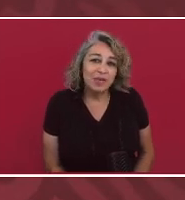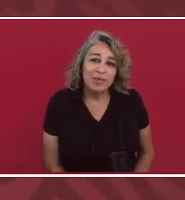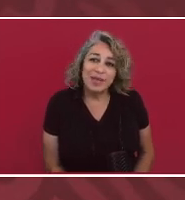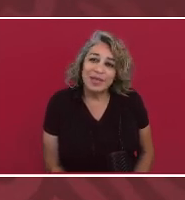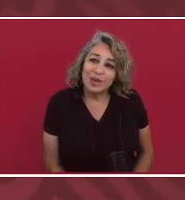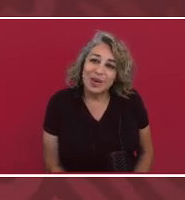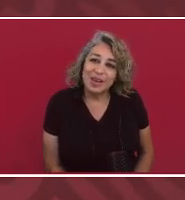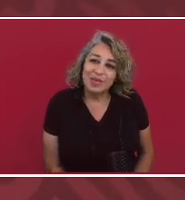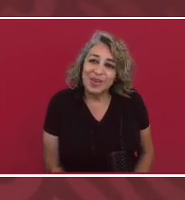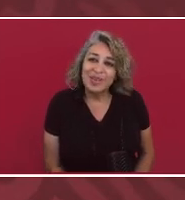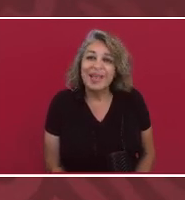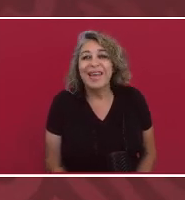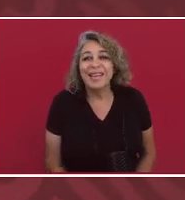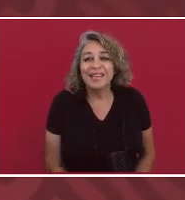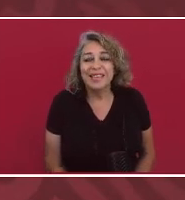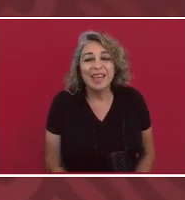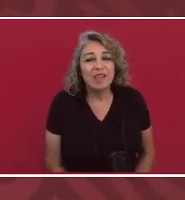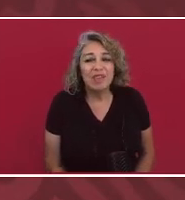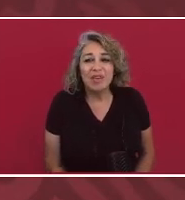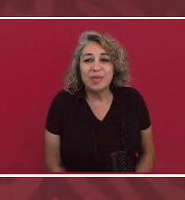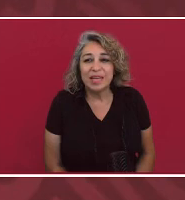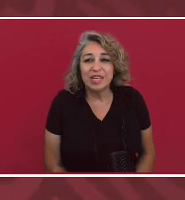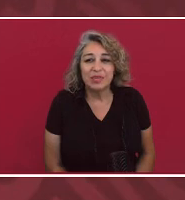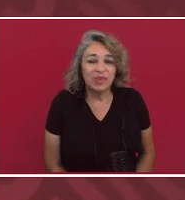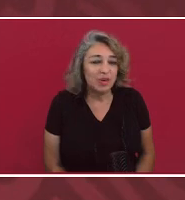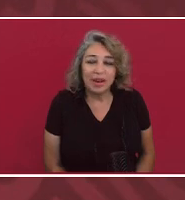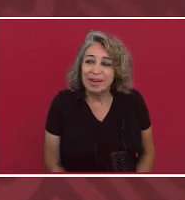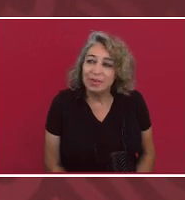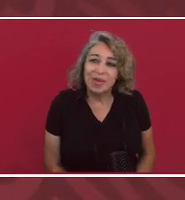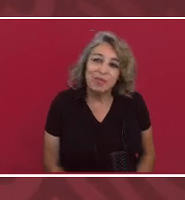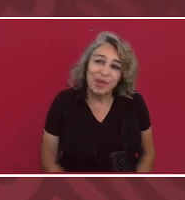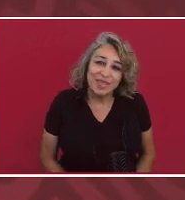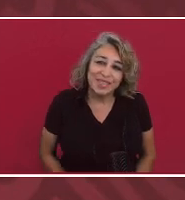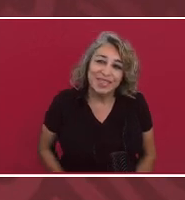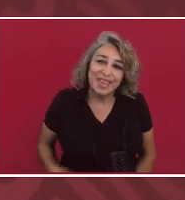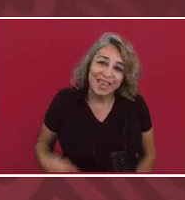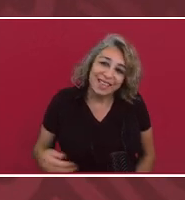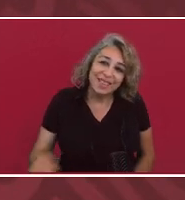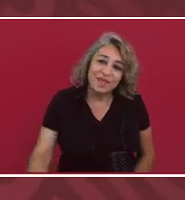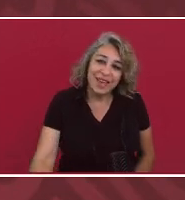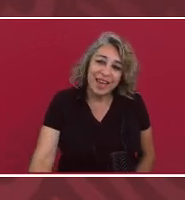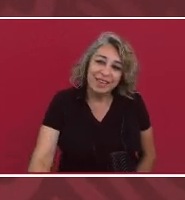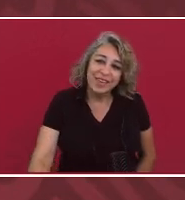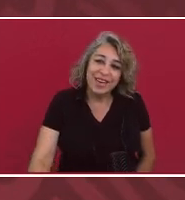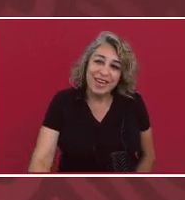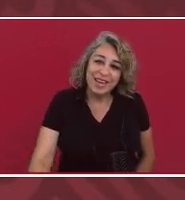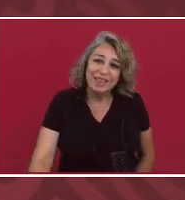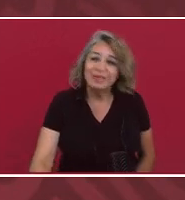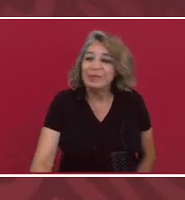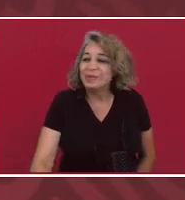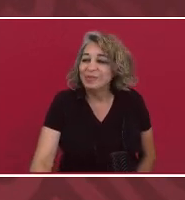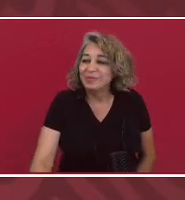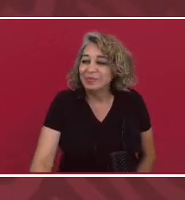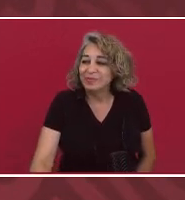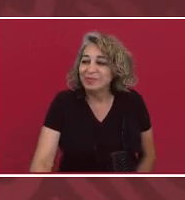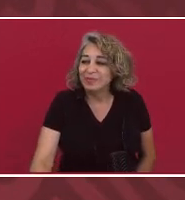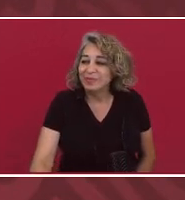I would be so grateful. And thank you very much for being present today. Have a great day.